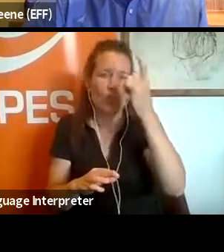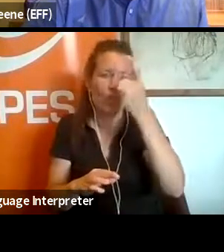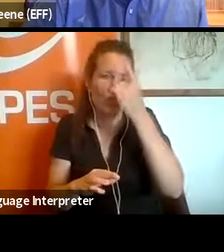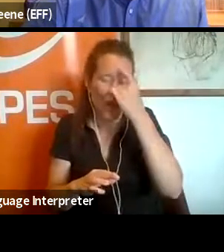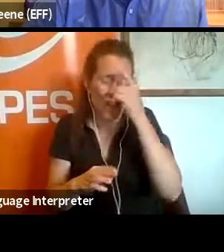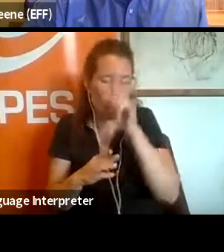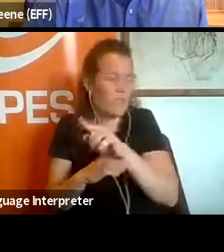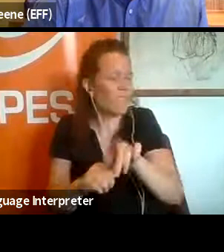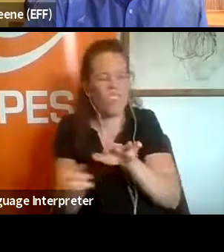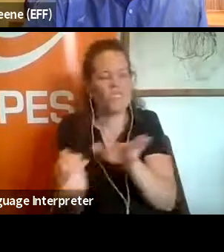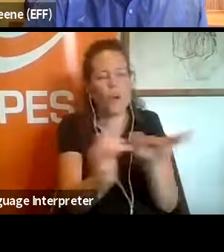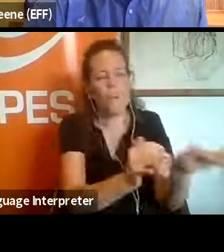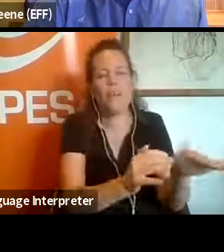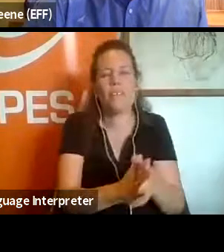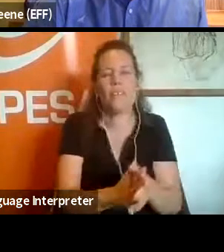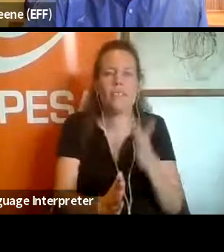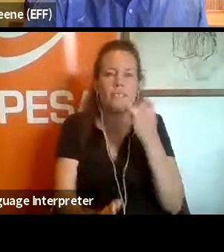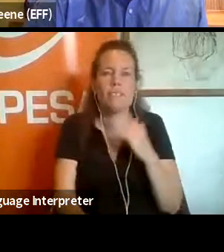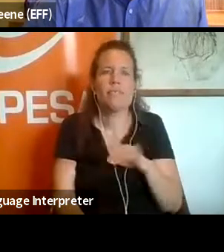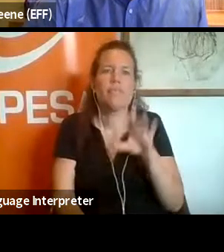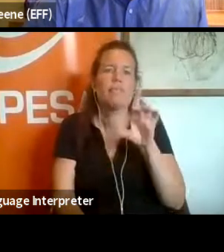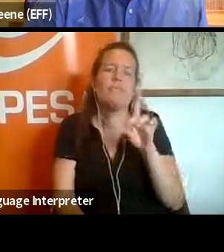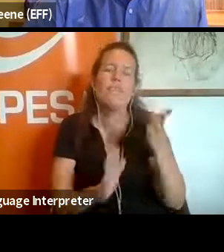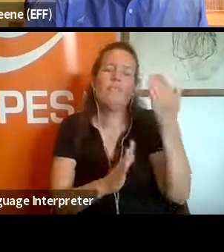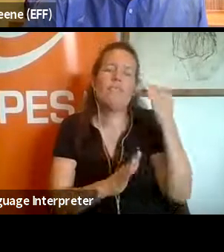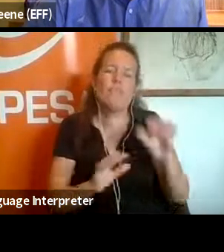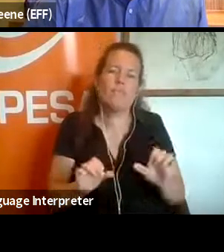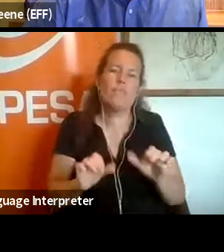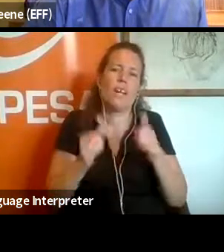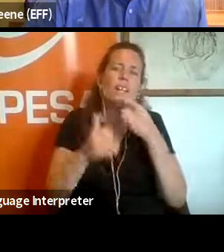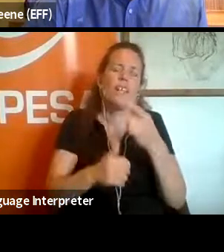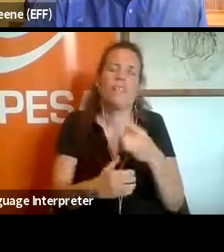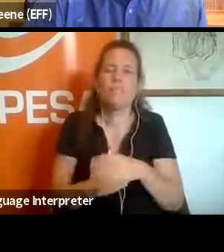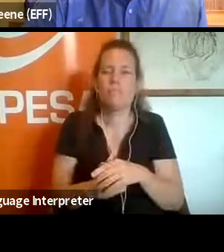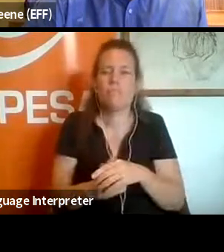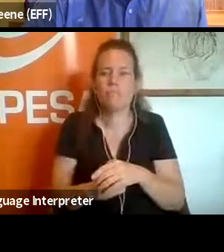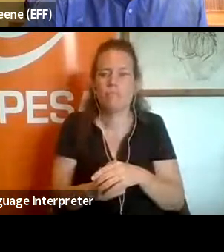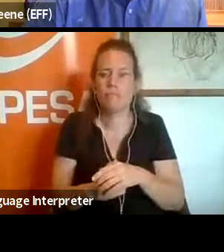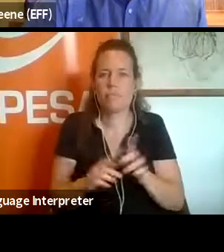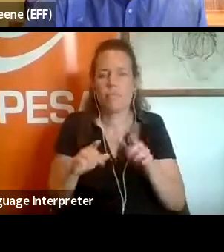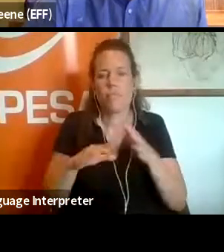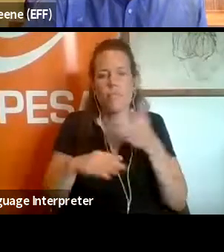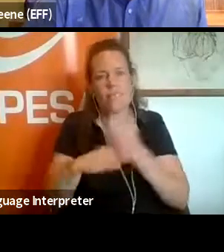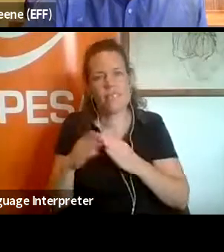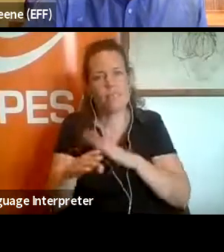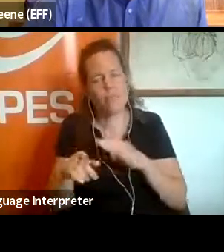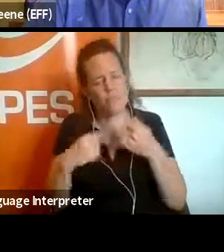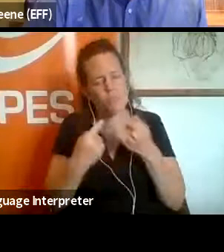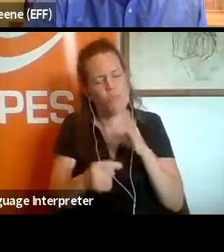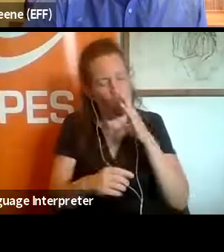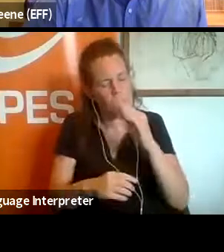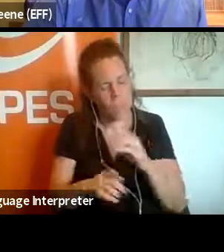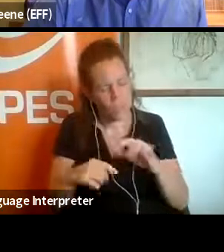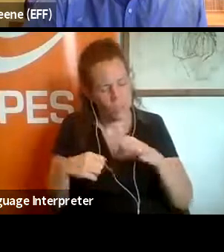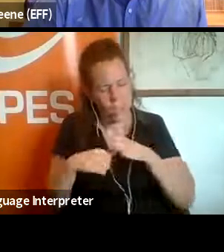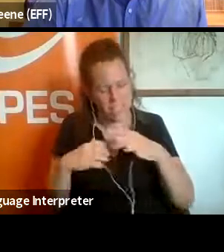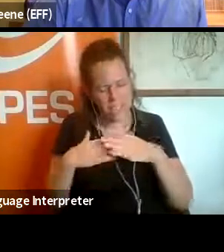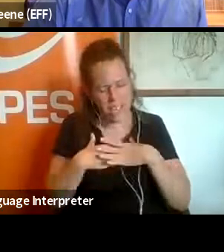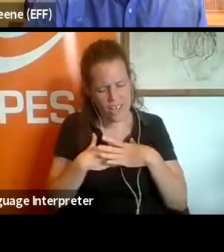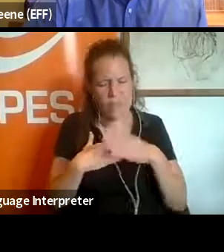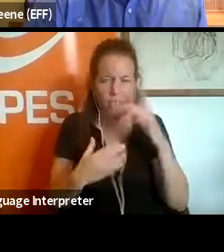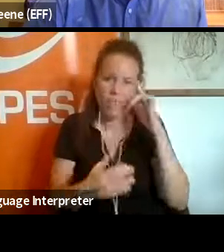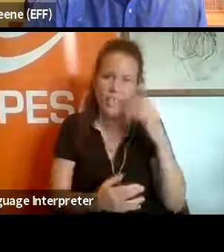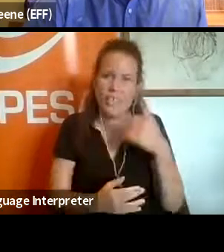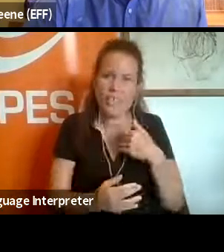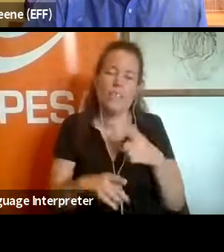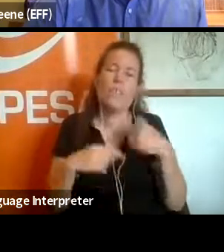instance, I think, David, you started by saying about, sometimes civil society, we speak to ourselves as well. One of the learnings